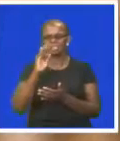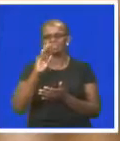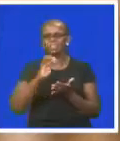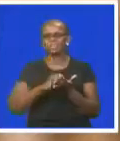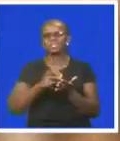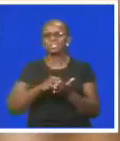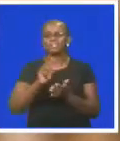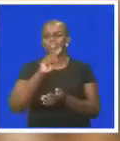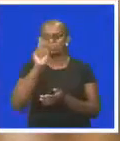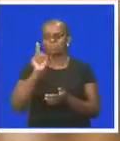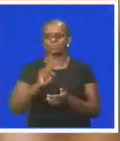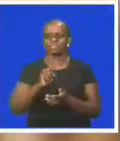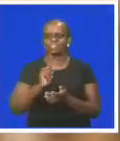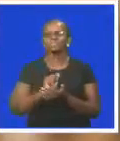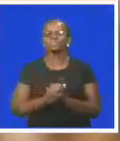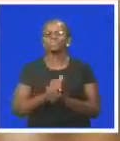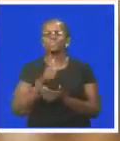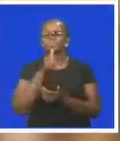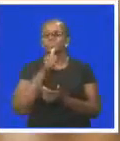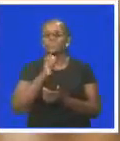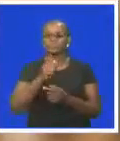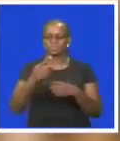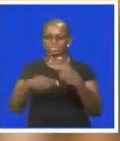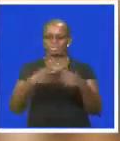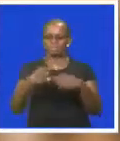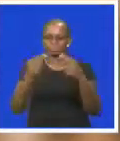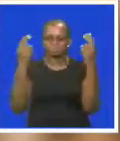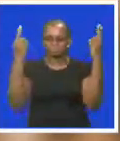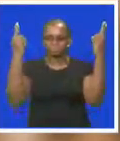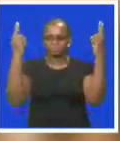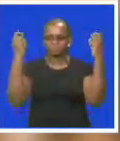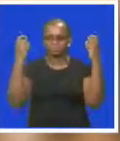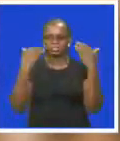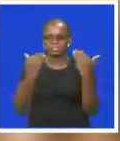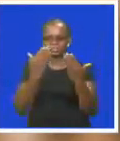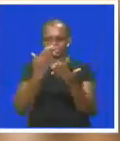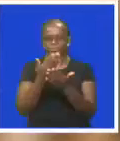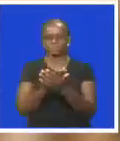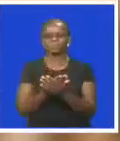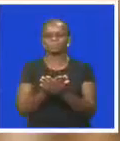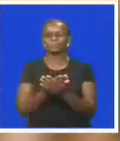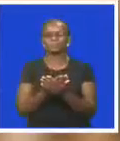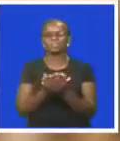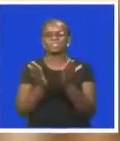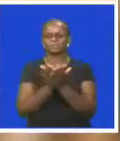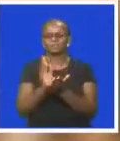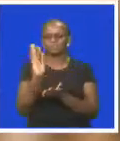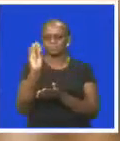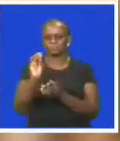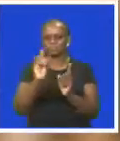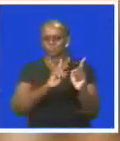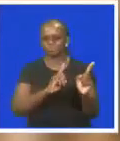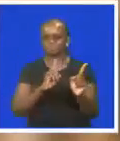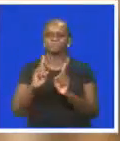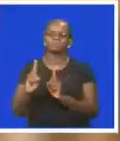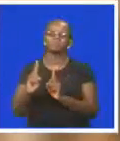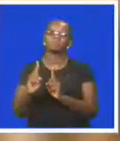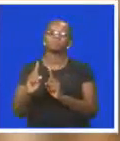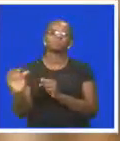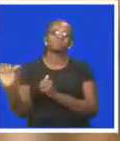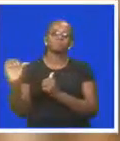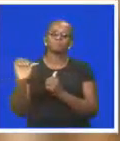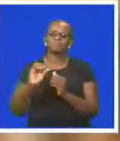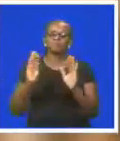you might have during your lessons. Now, without wasting any time, the Grade Zero teacher, Khosisi Melane, is already with me in the studio,